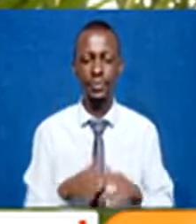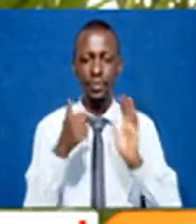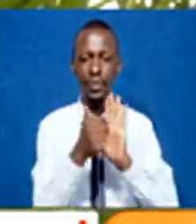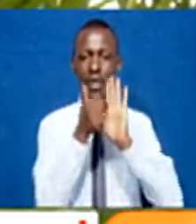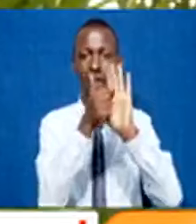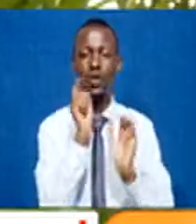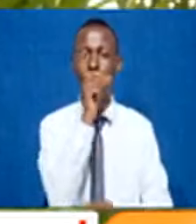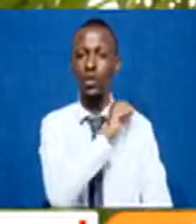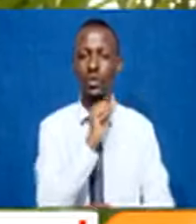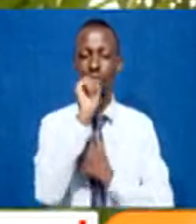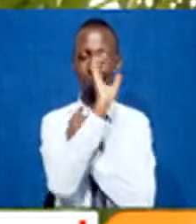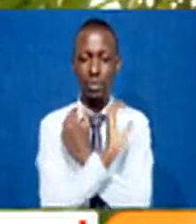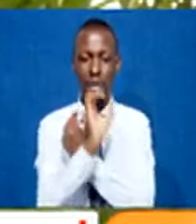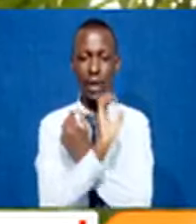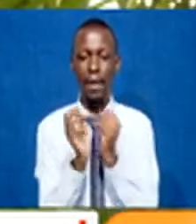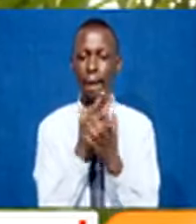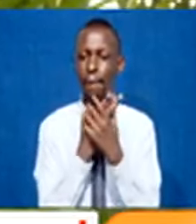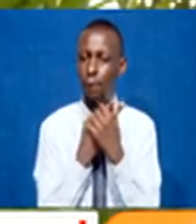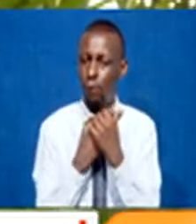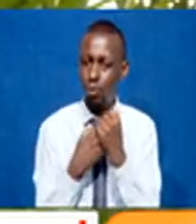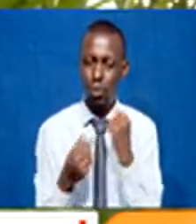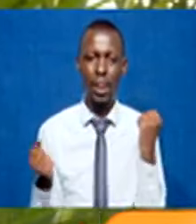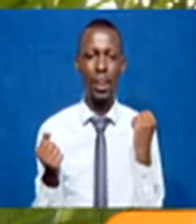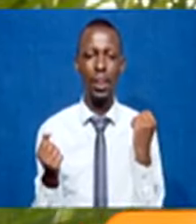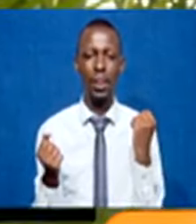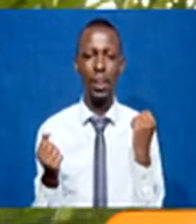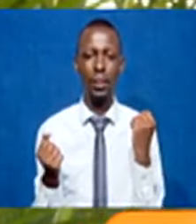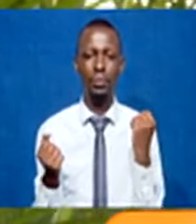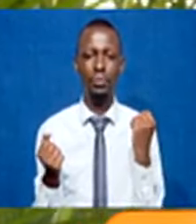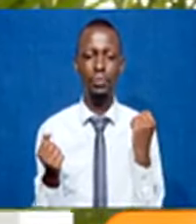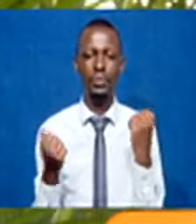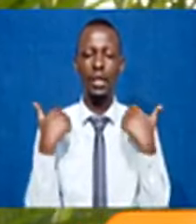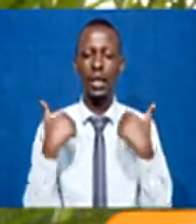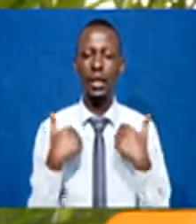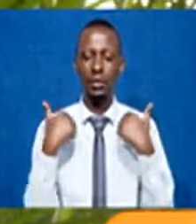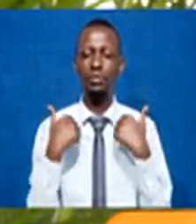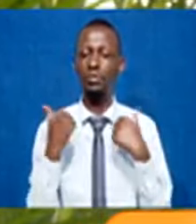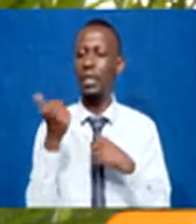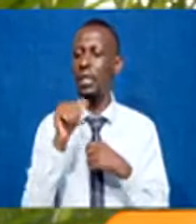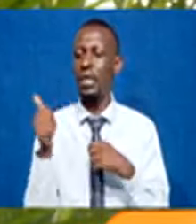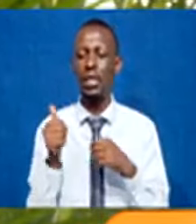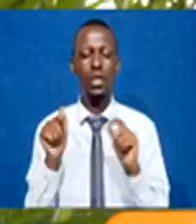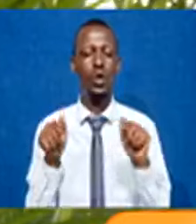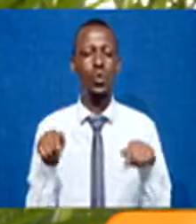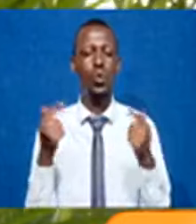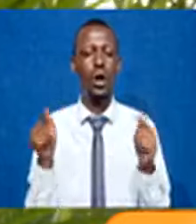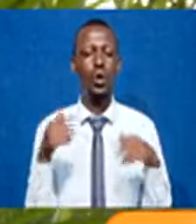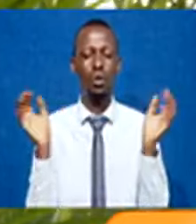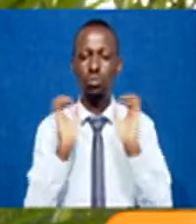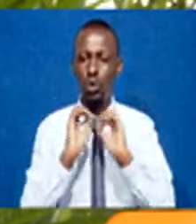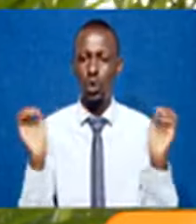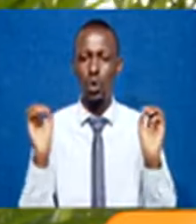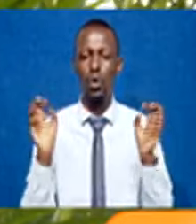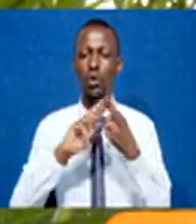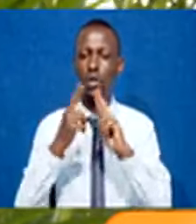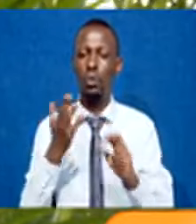demonstration that these two countries doesn't have any baggage to strengthen our